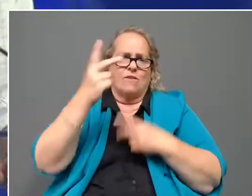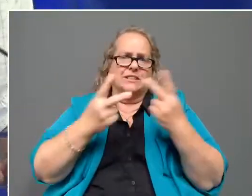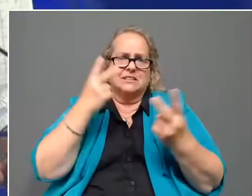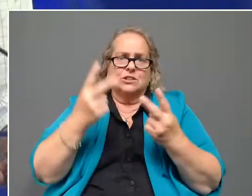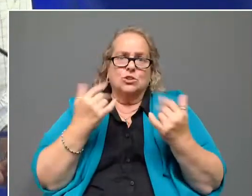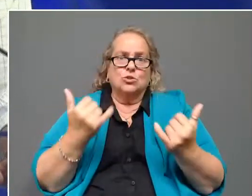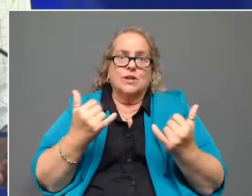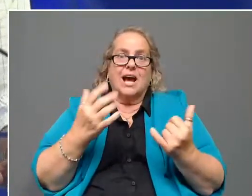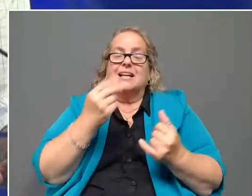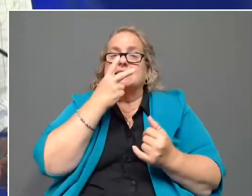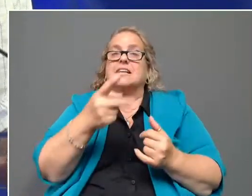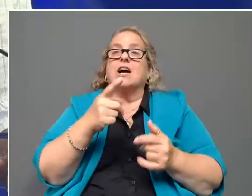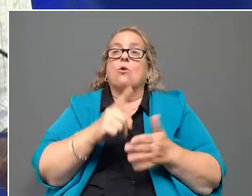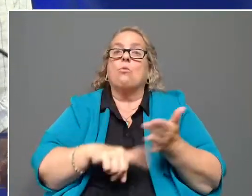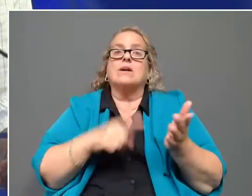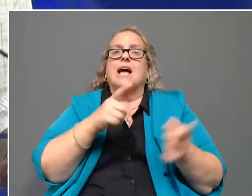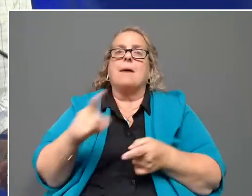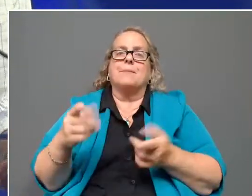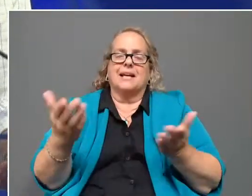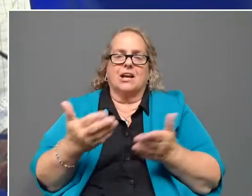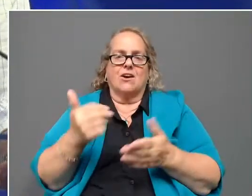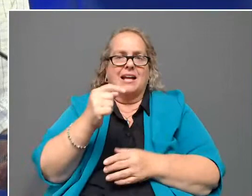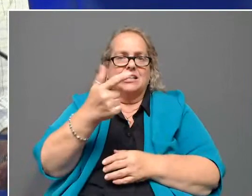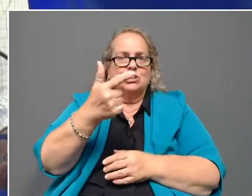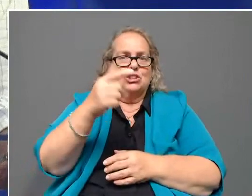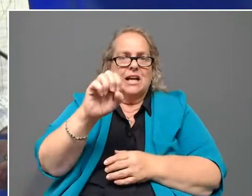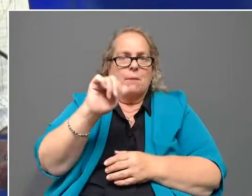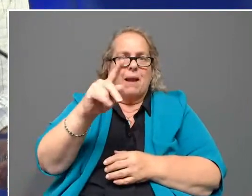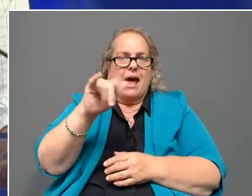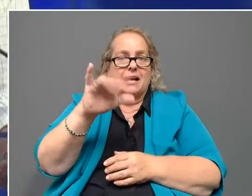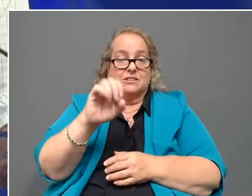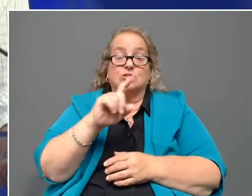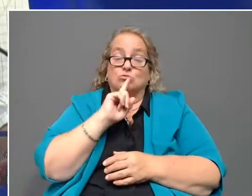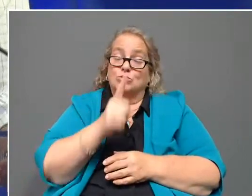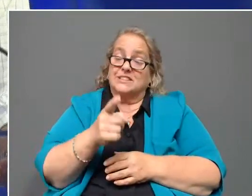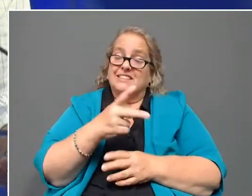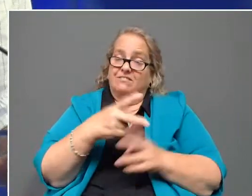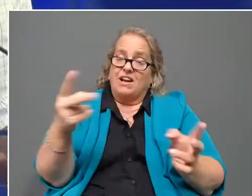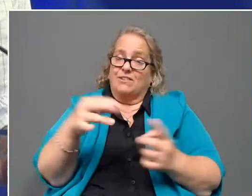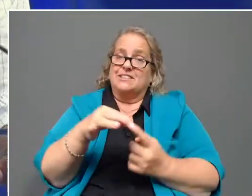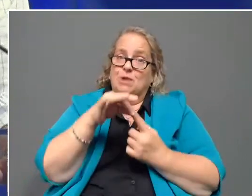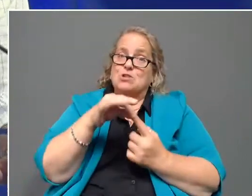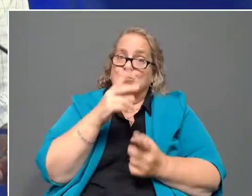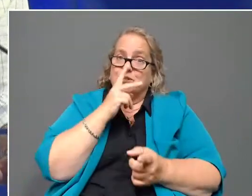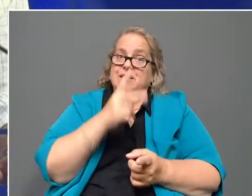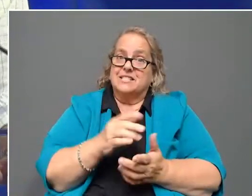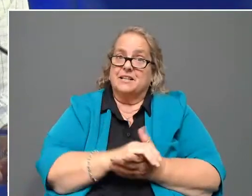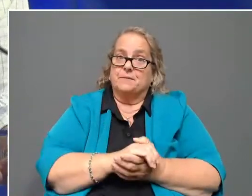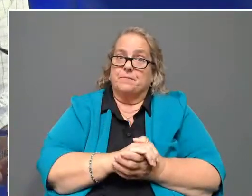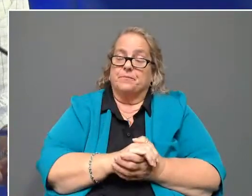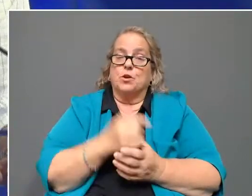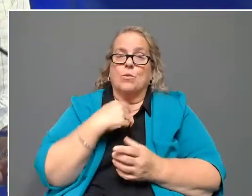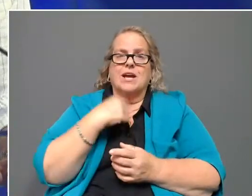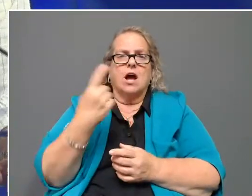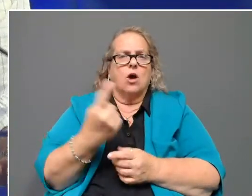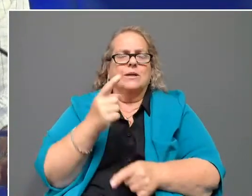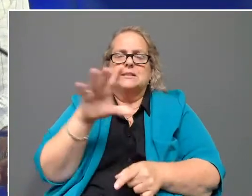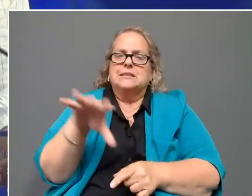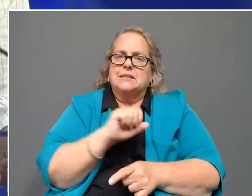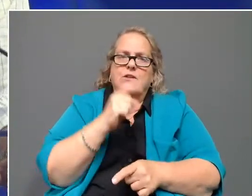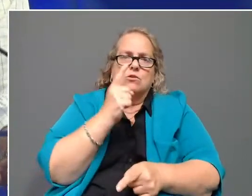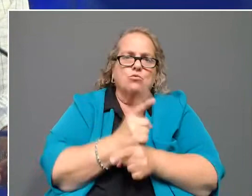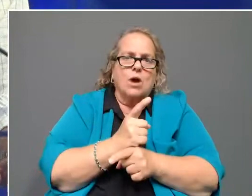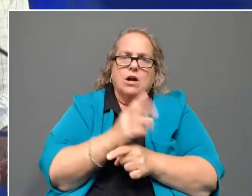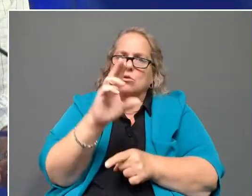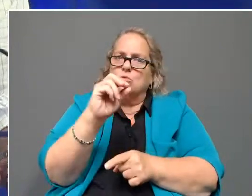going on here at GE Appliances because it is truly something special. We always take the right road. This is the way we